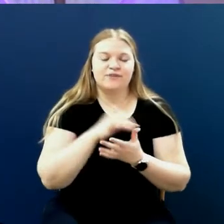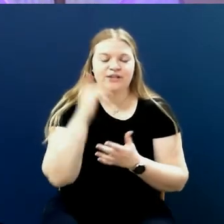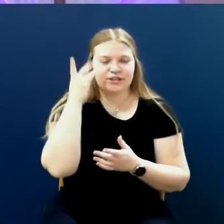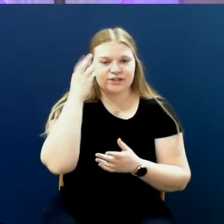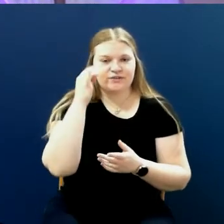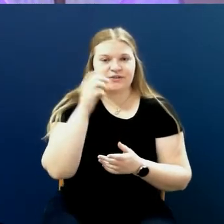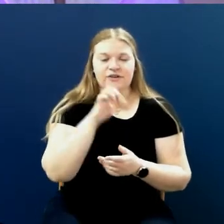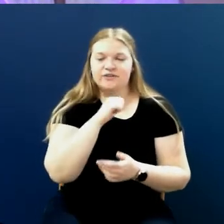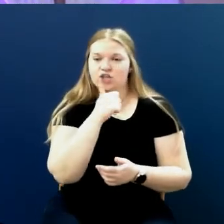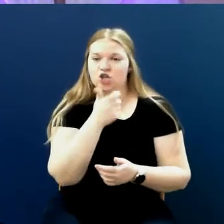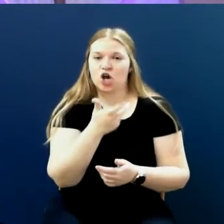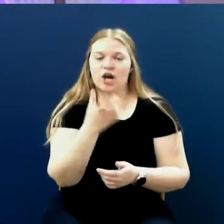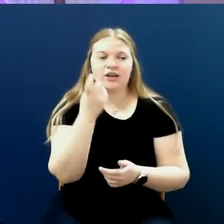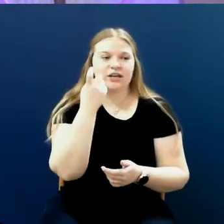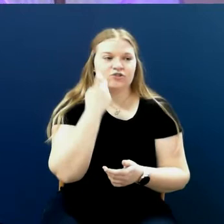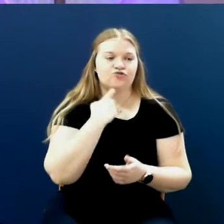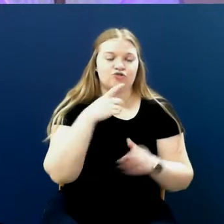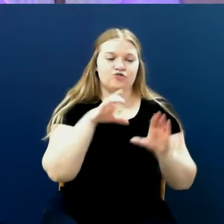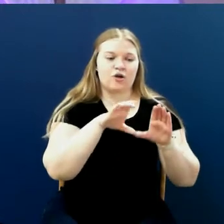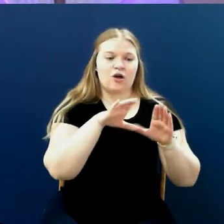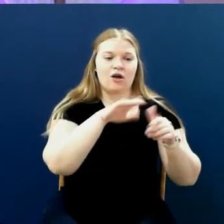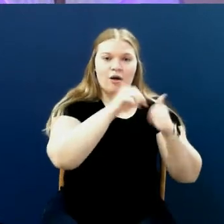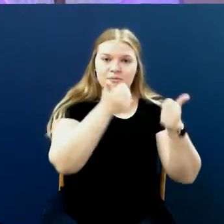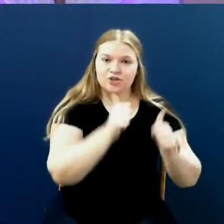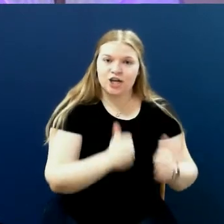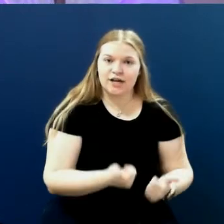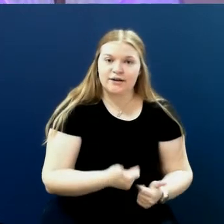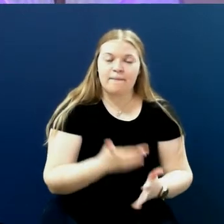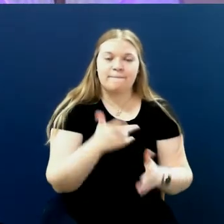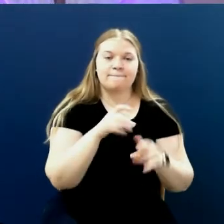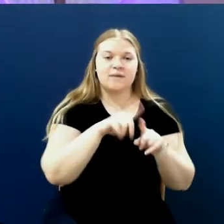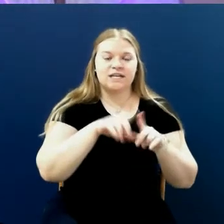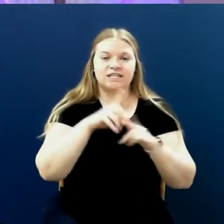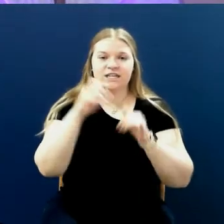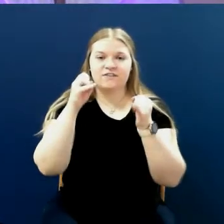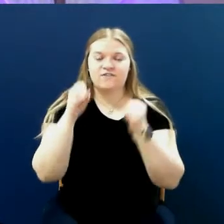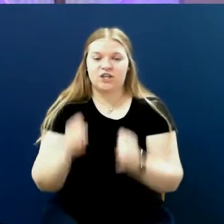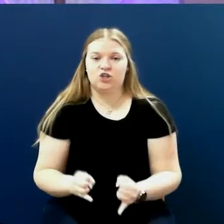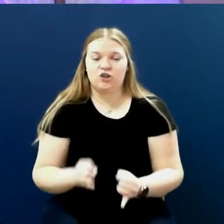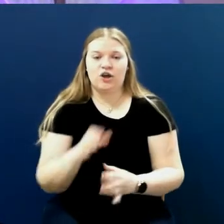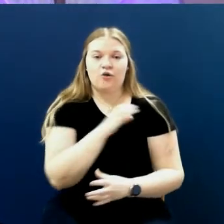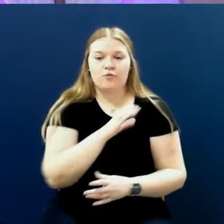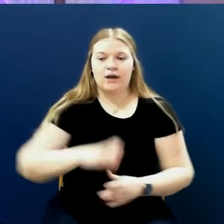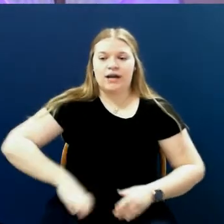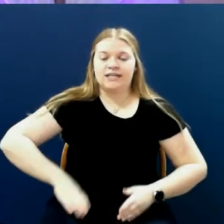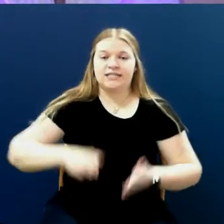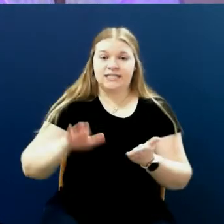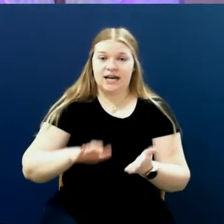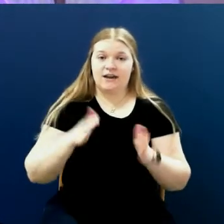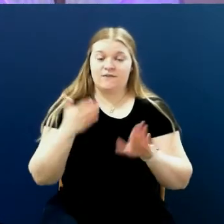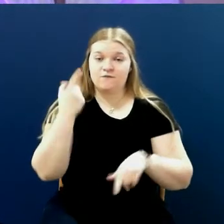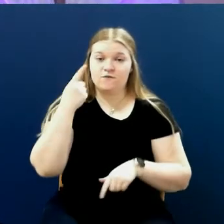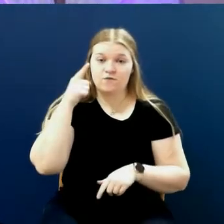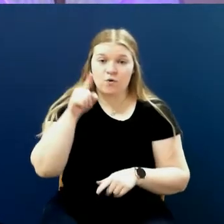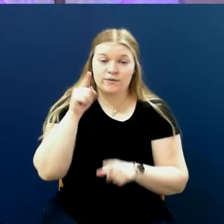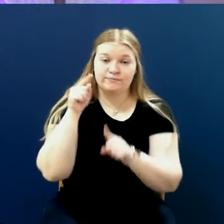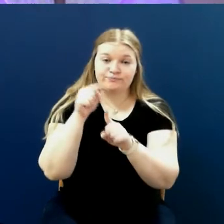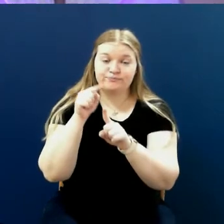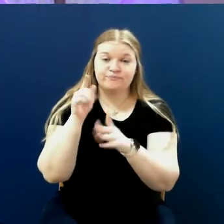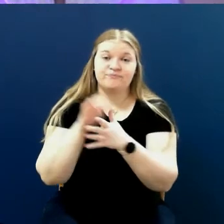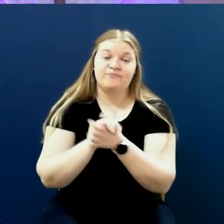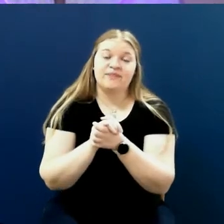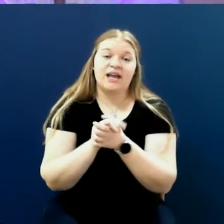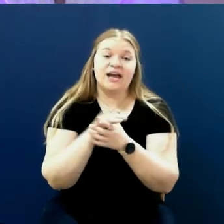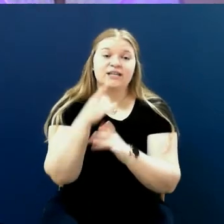not as sexual objects, but as individuals that Christ died for. And he has a passion for